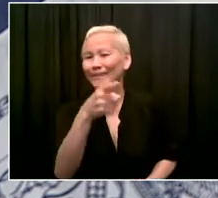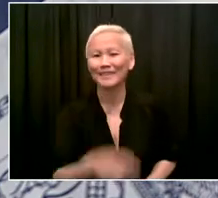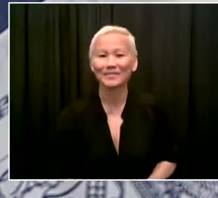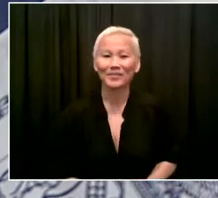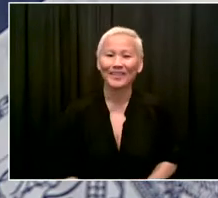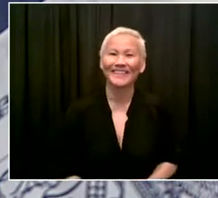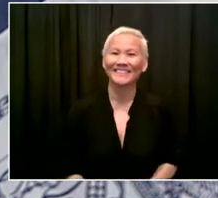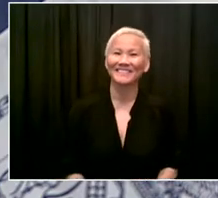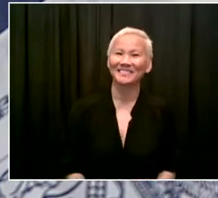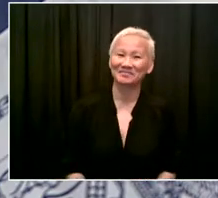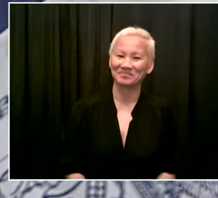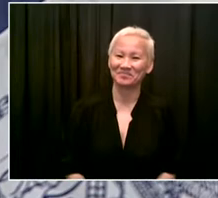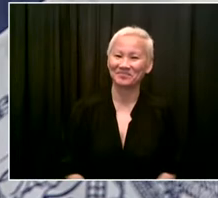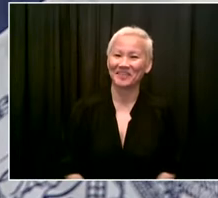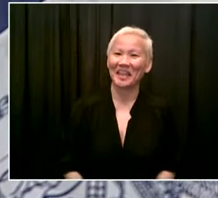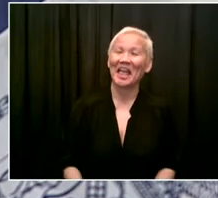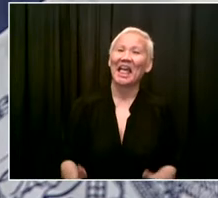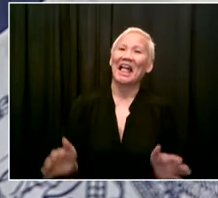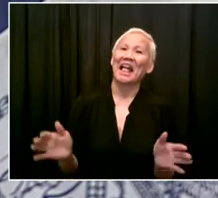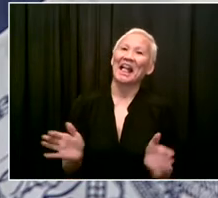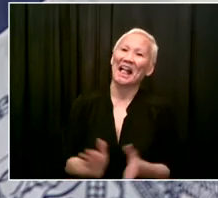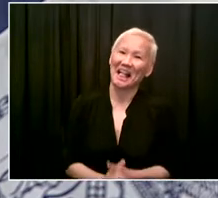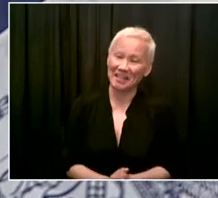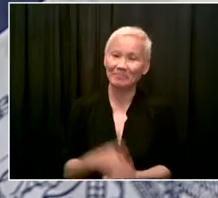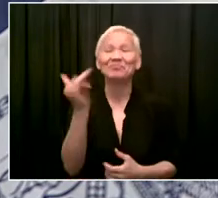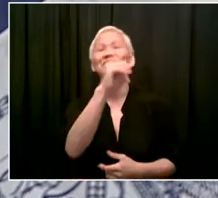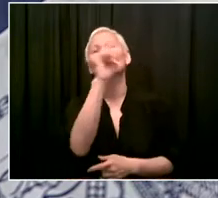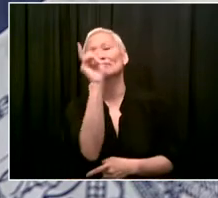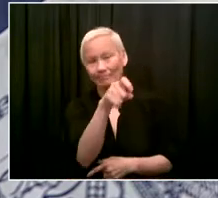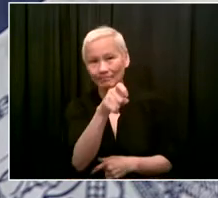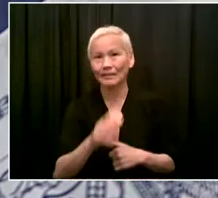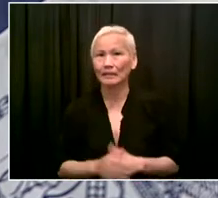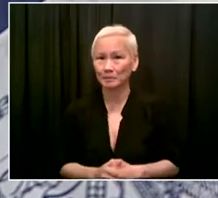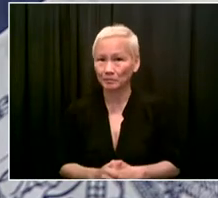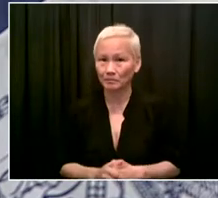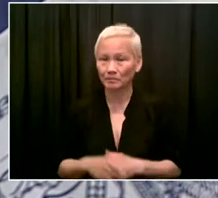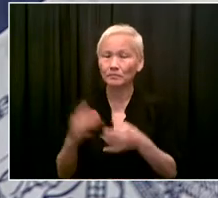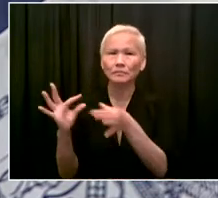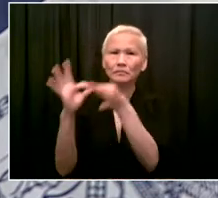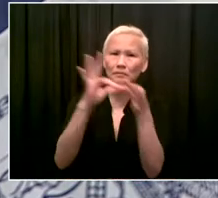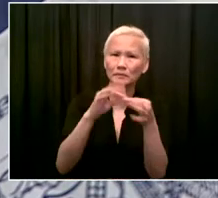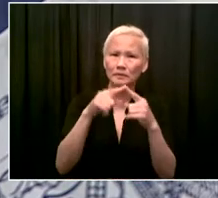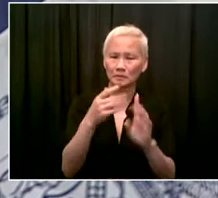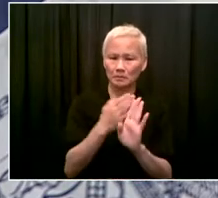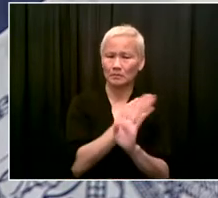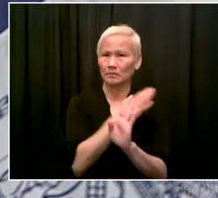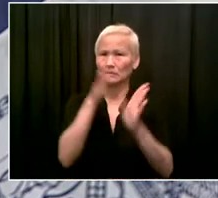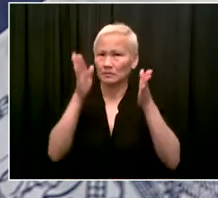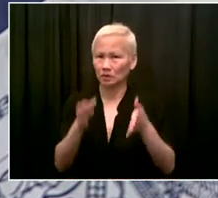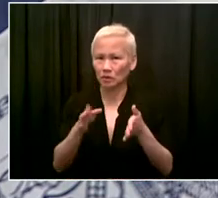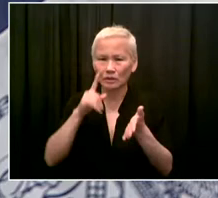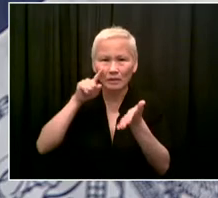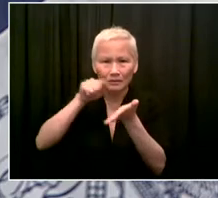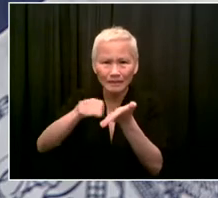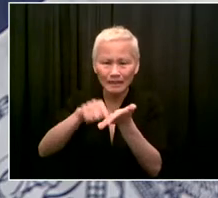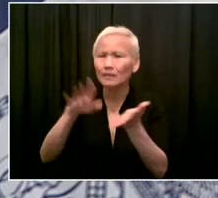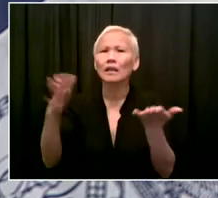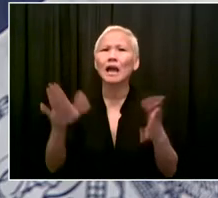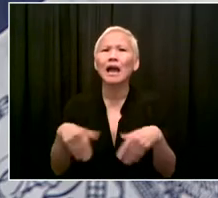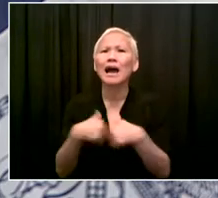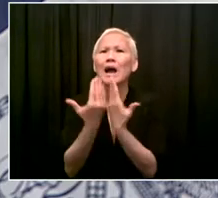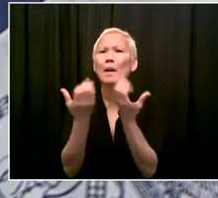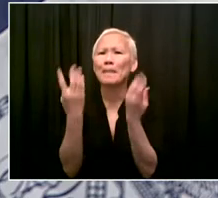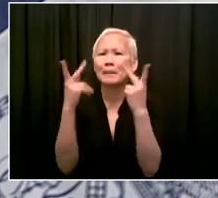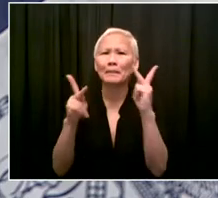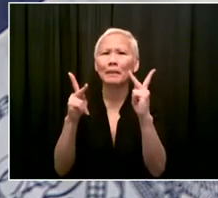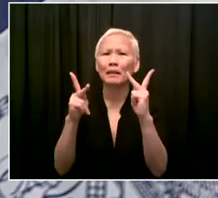But my question is related to Steve's, you know, looking at turnout. You know, the city invested a lot of money in ranked